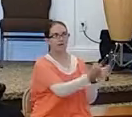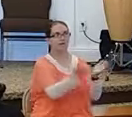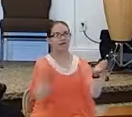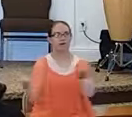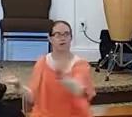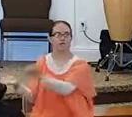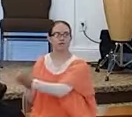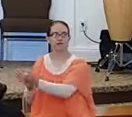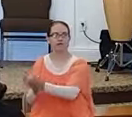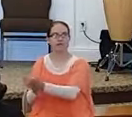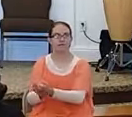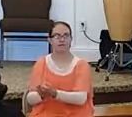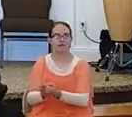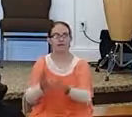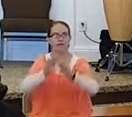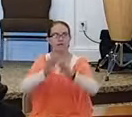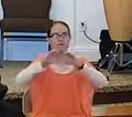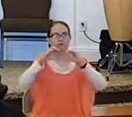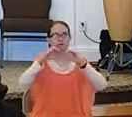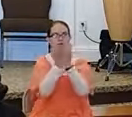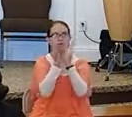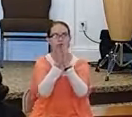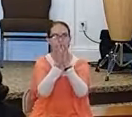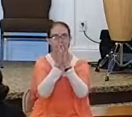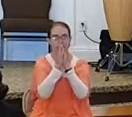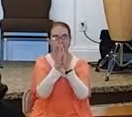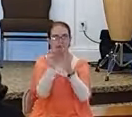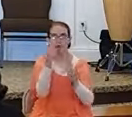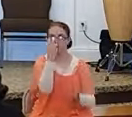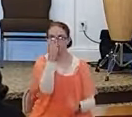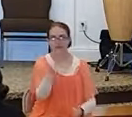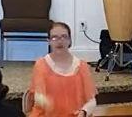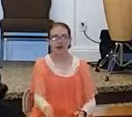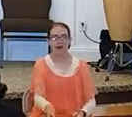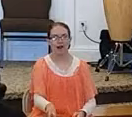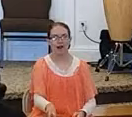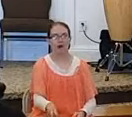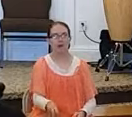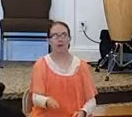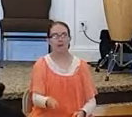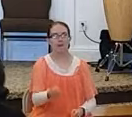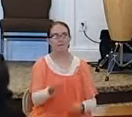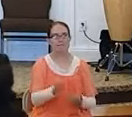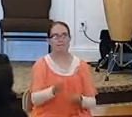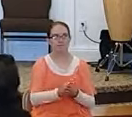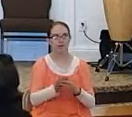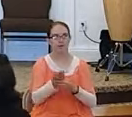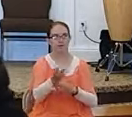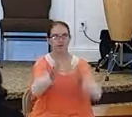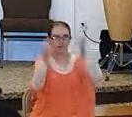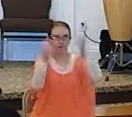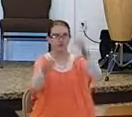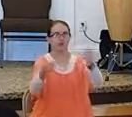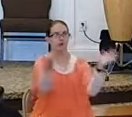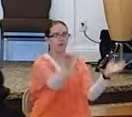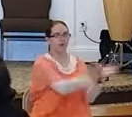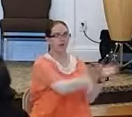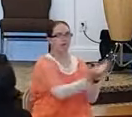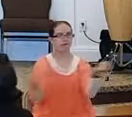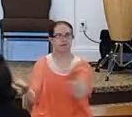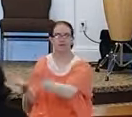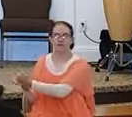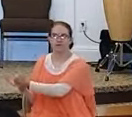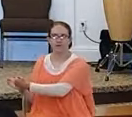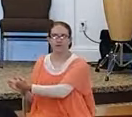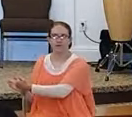crucified, standing in the crowd, praying, no doubt. Amen. They were there. Amen. Through the trial, through the crucifixion, they were